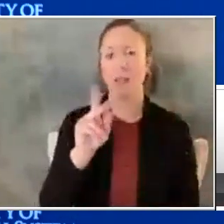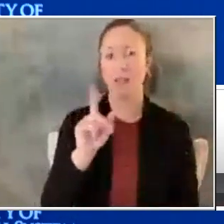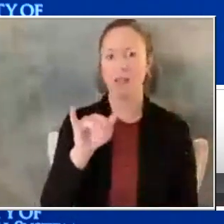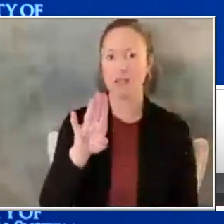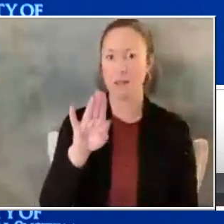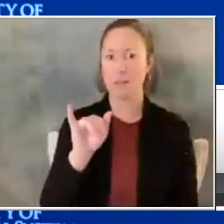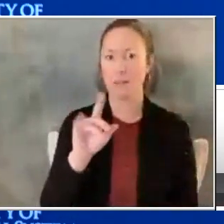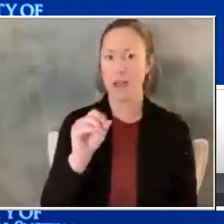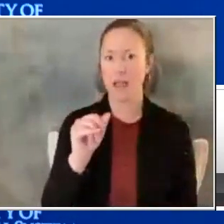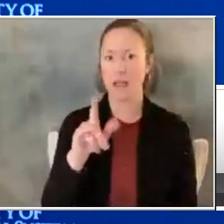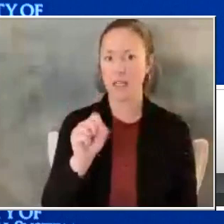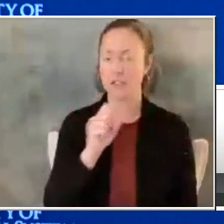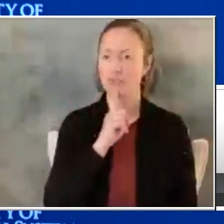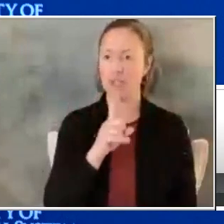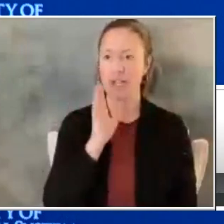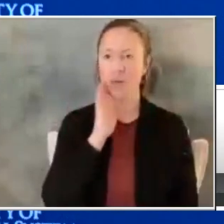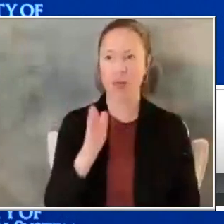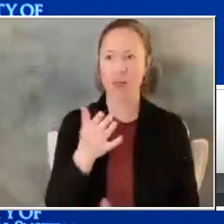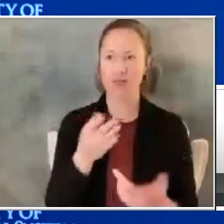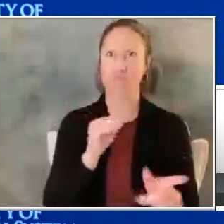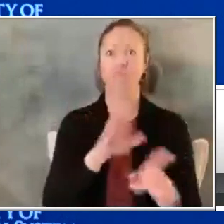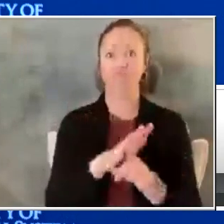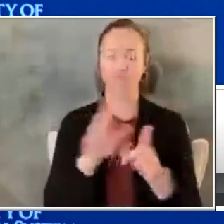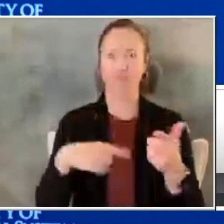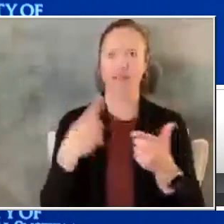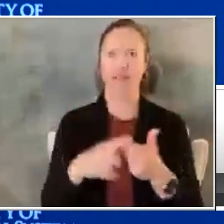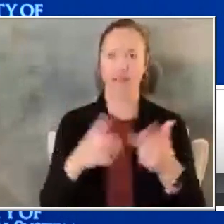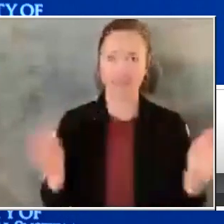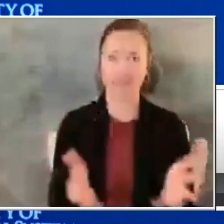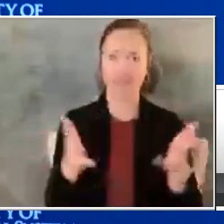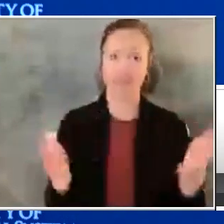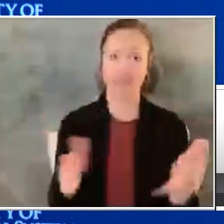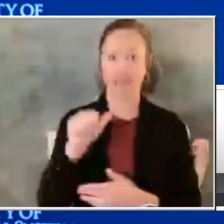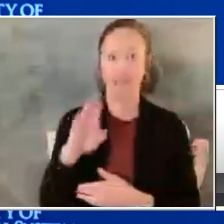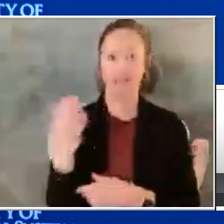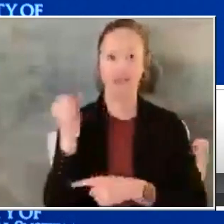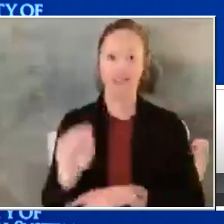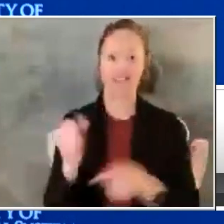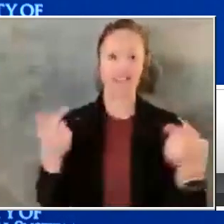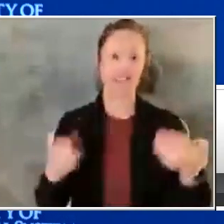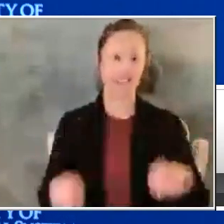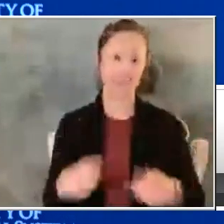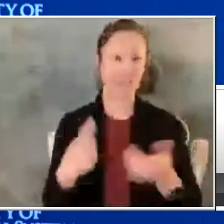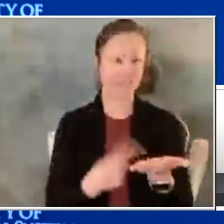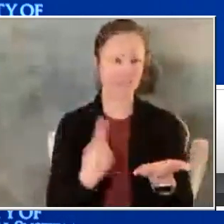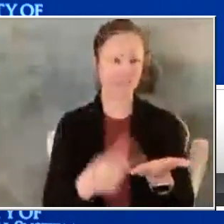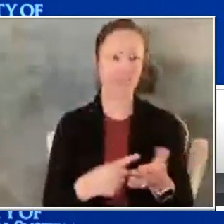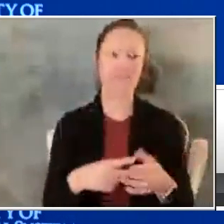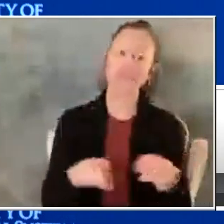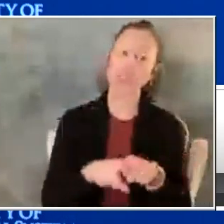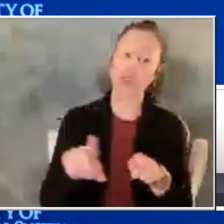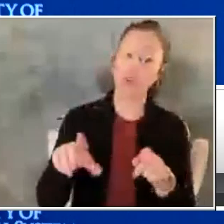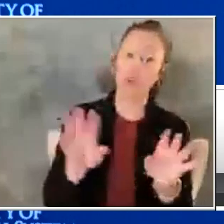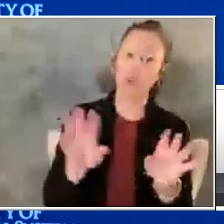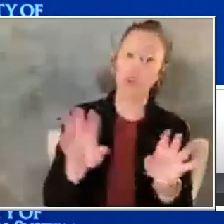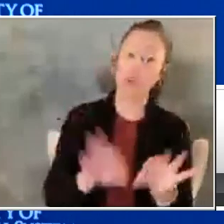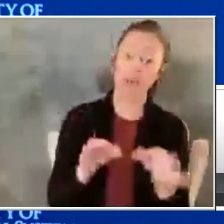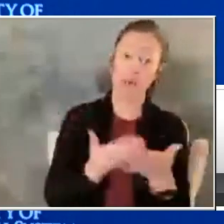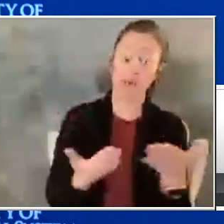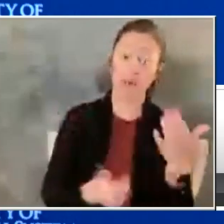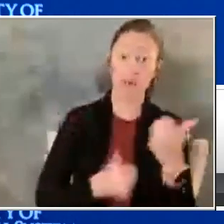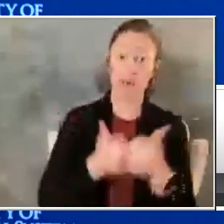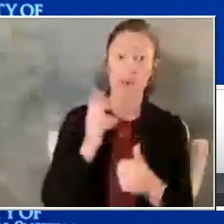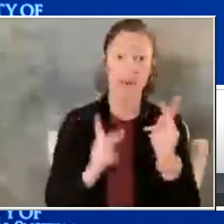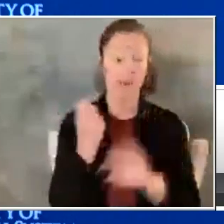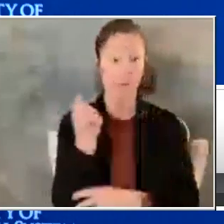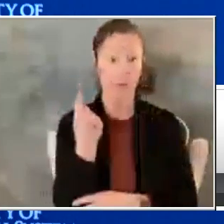exposure that will help drive antibiotic resistance in our bodies. The other important thing that I think most people